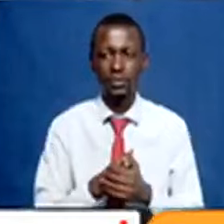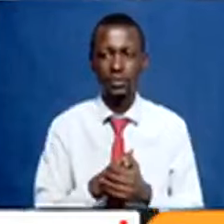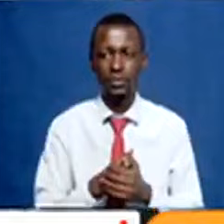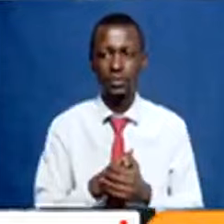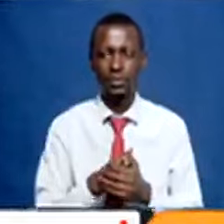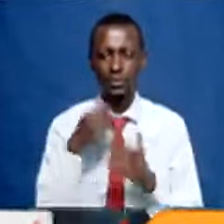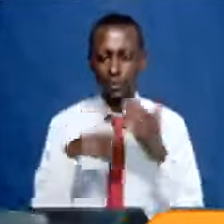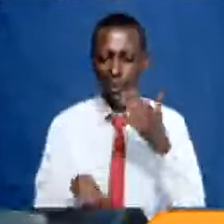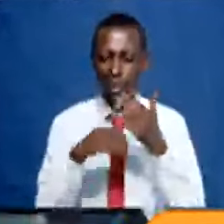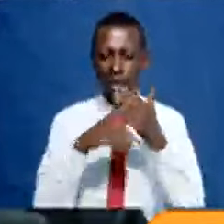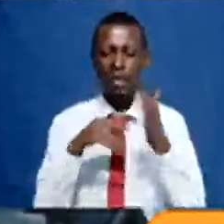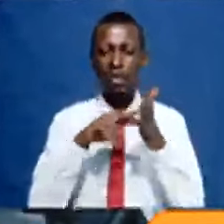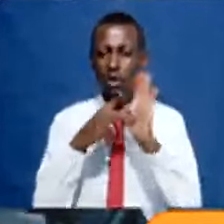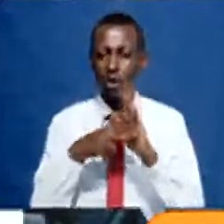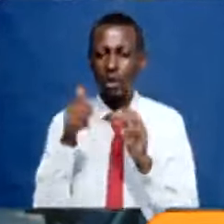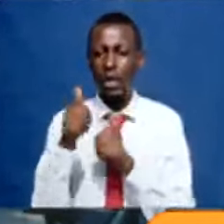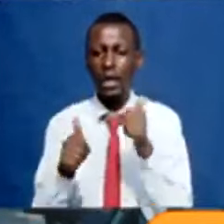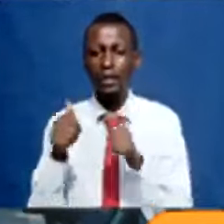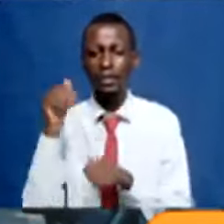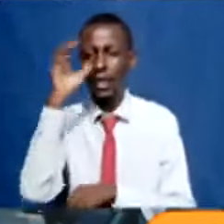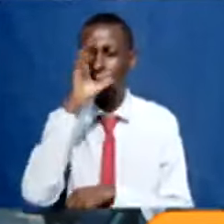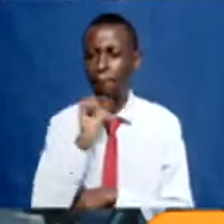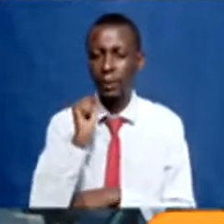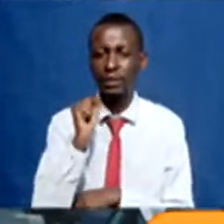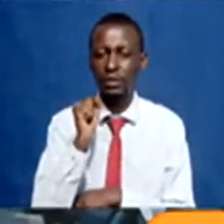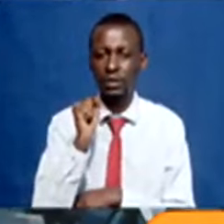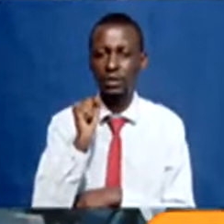contract, and the omissions, which then would be